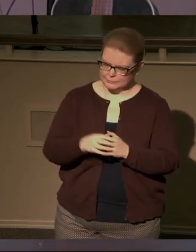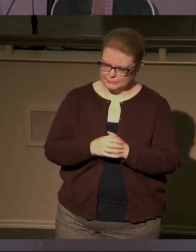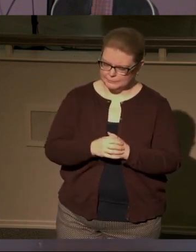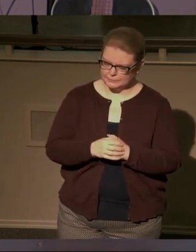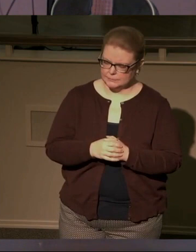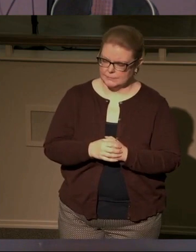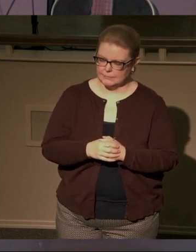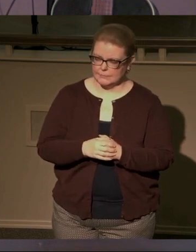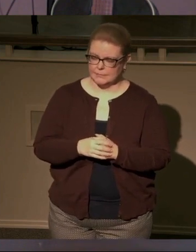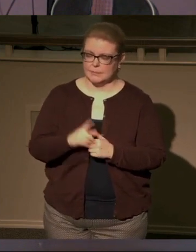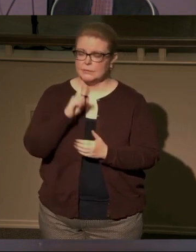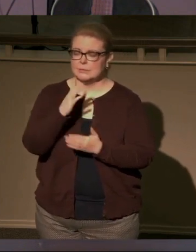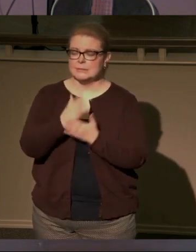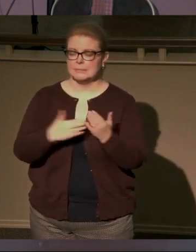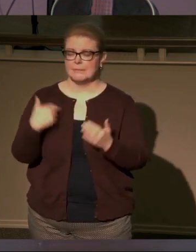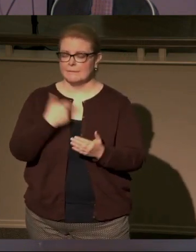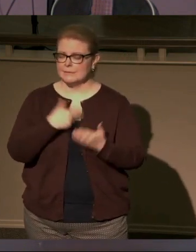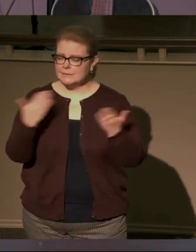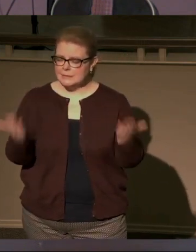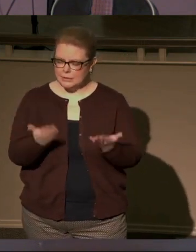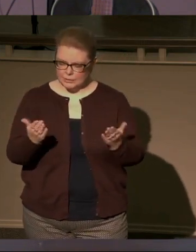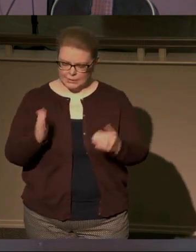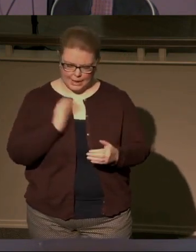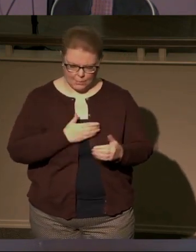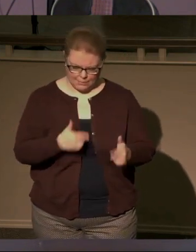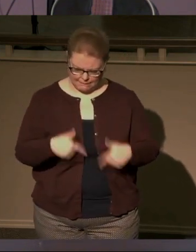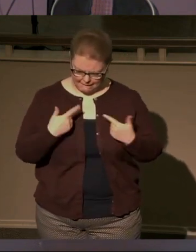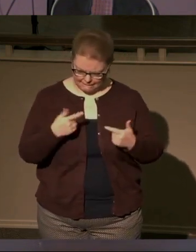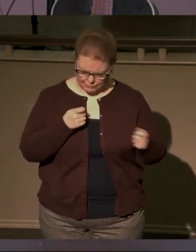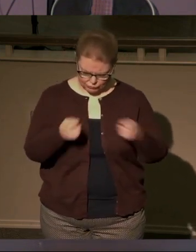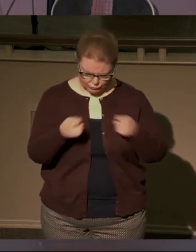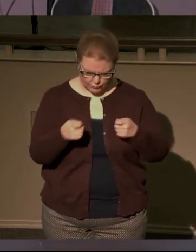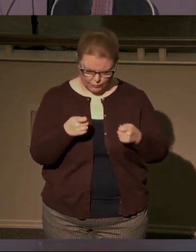Lord, there's some of us here, and our life is controlled by what we